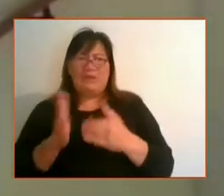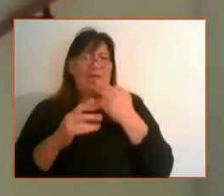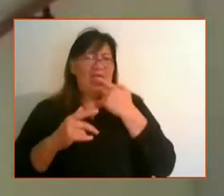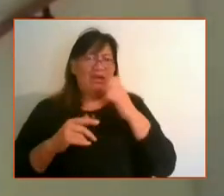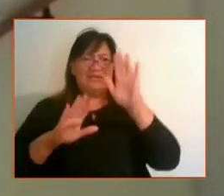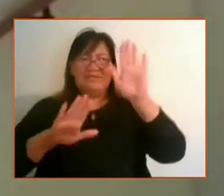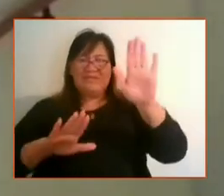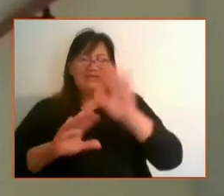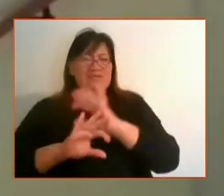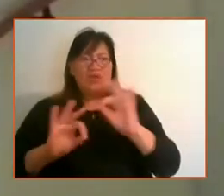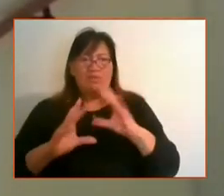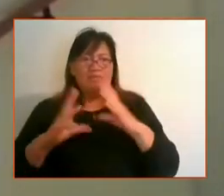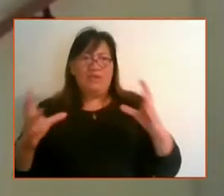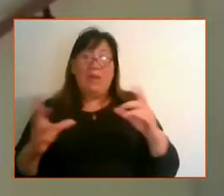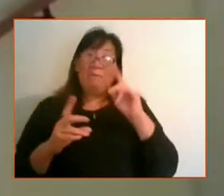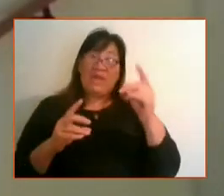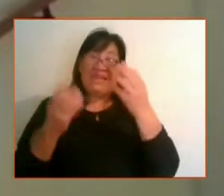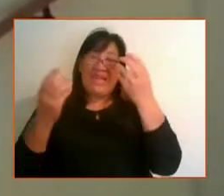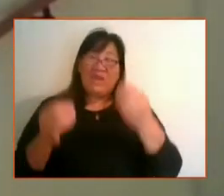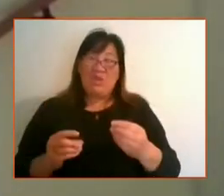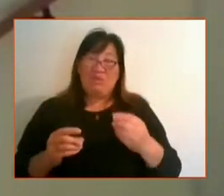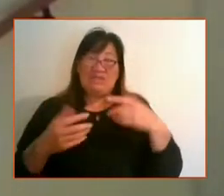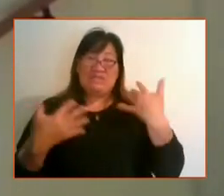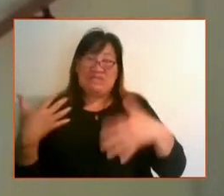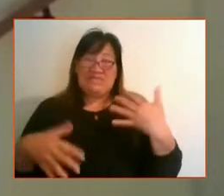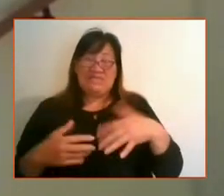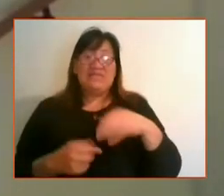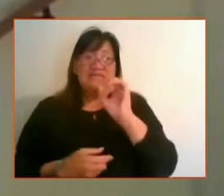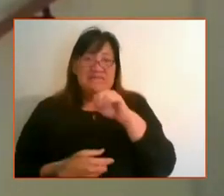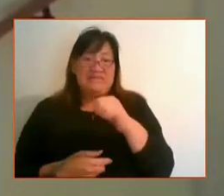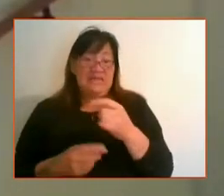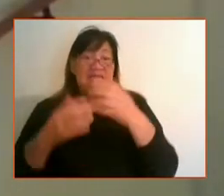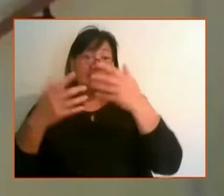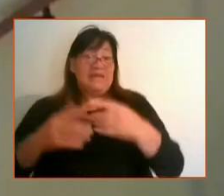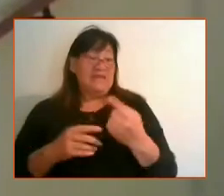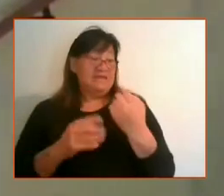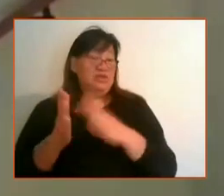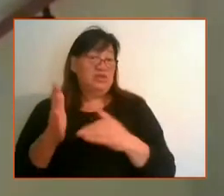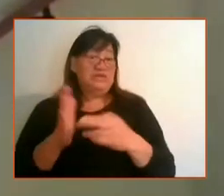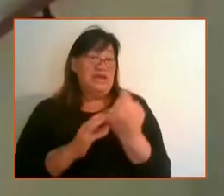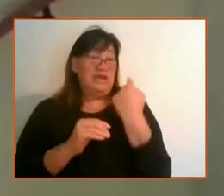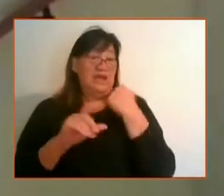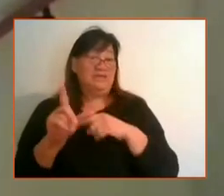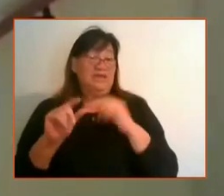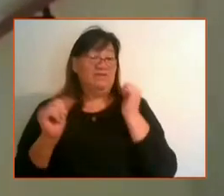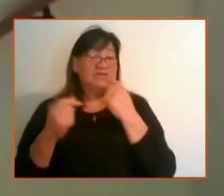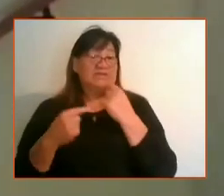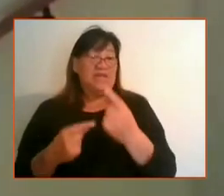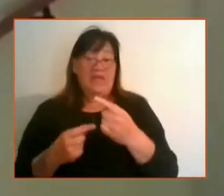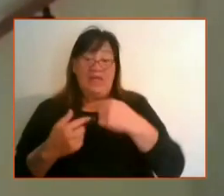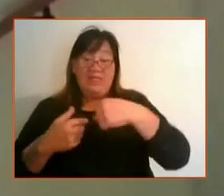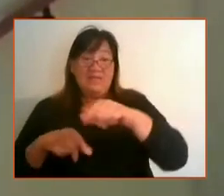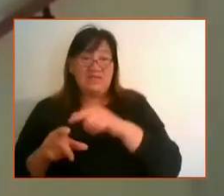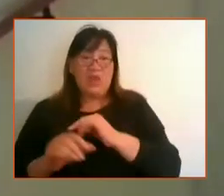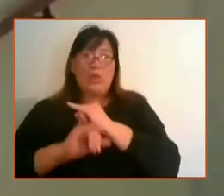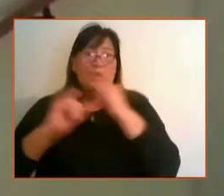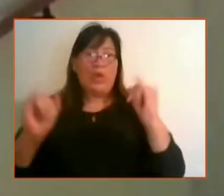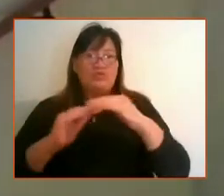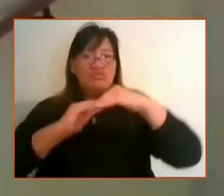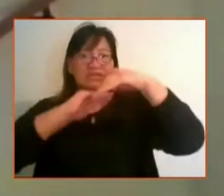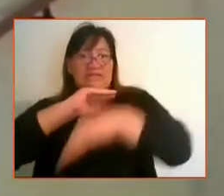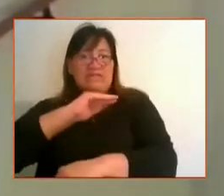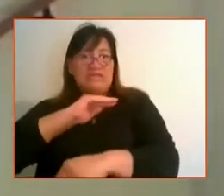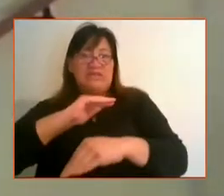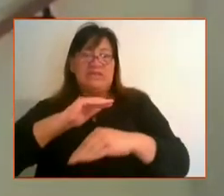bite is here. Last week, StatsNZ confirmed the country is facing its worst recession in living memory. And what we